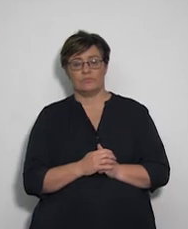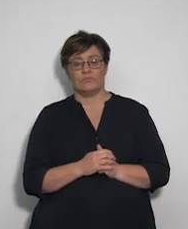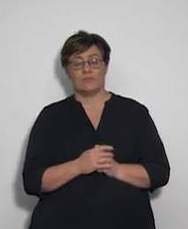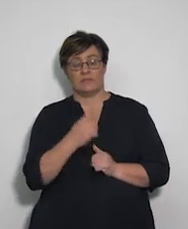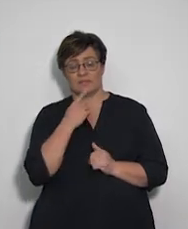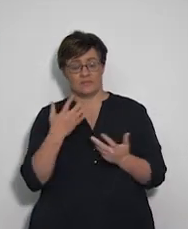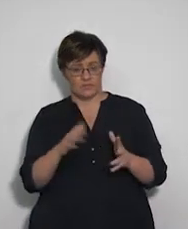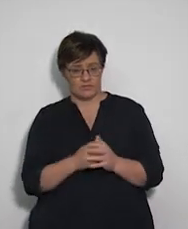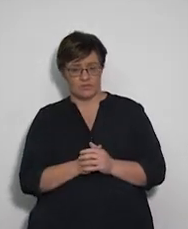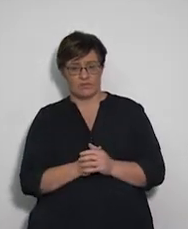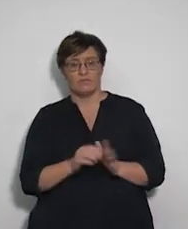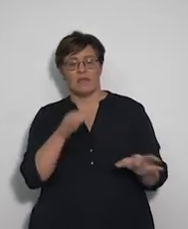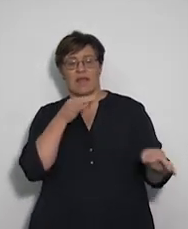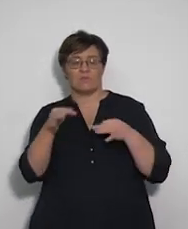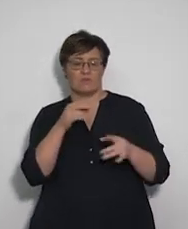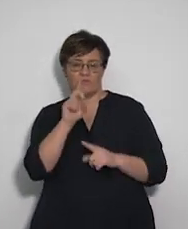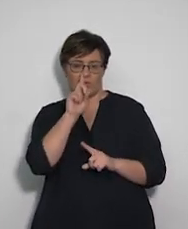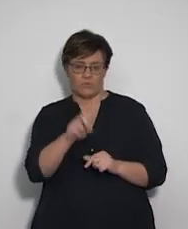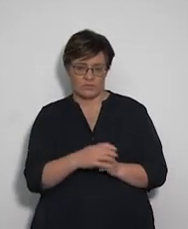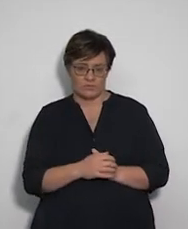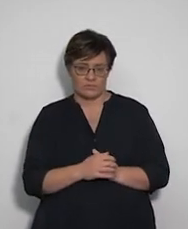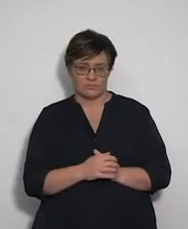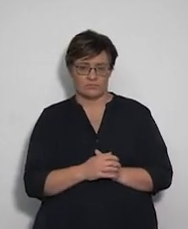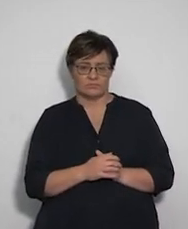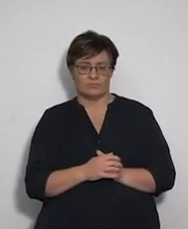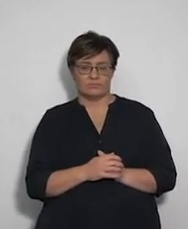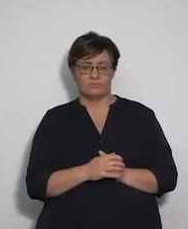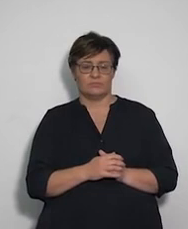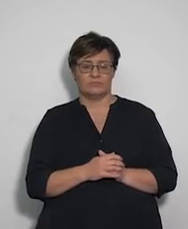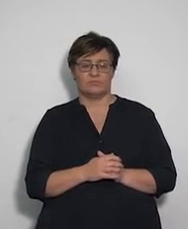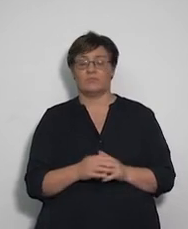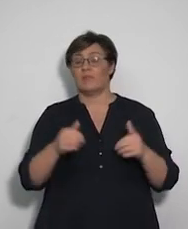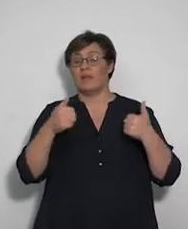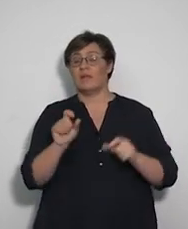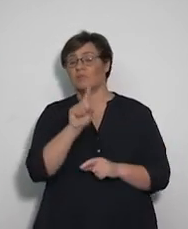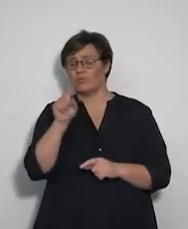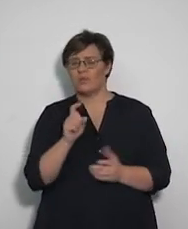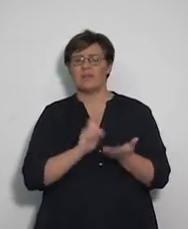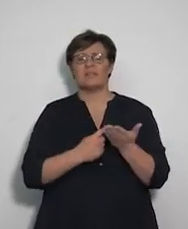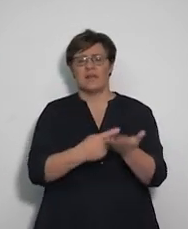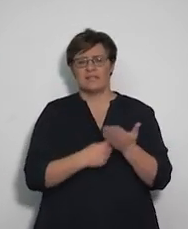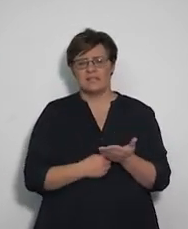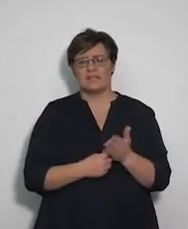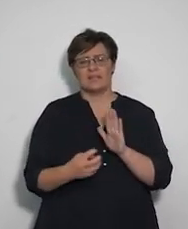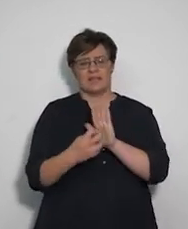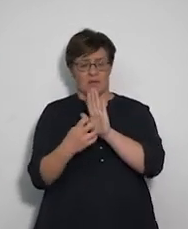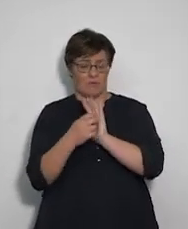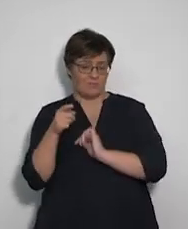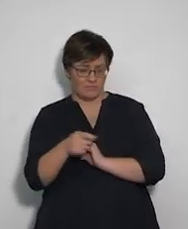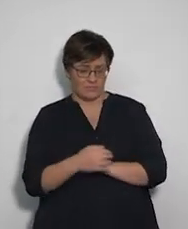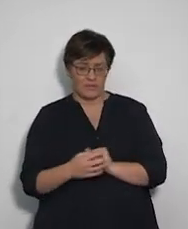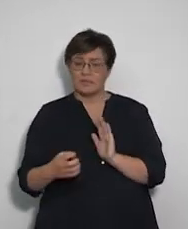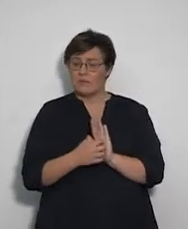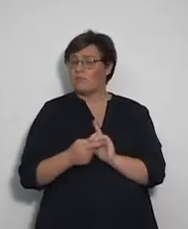Right, so as I mentioned, that's the explanation to that question. Guys, the next question talks about the following